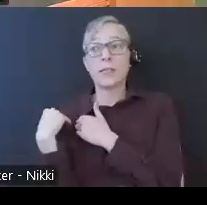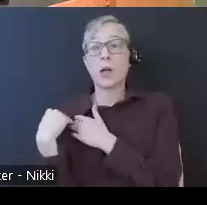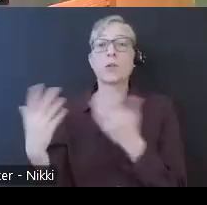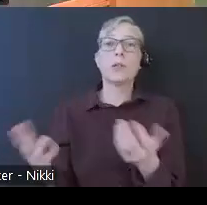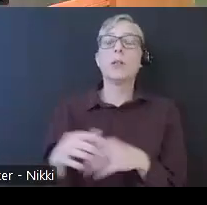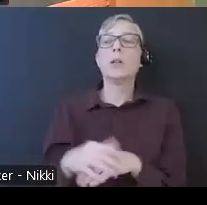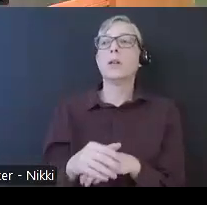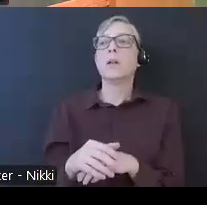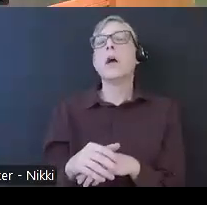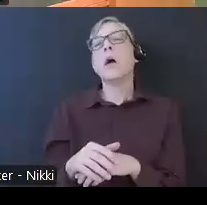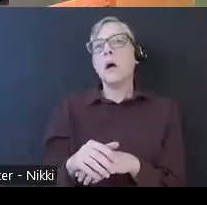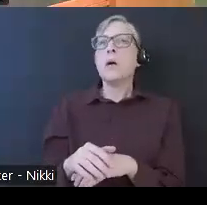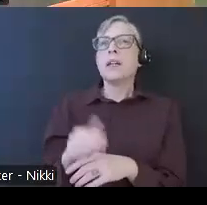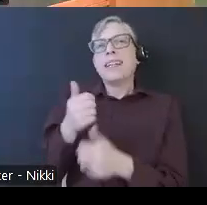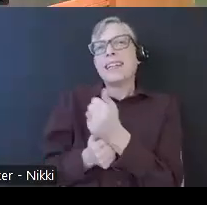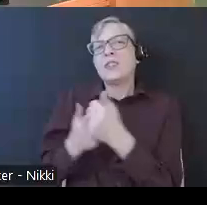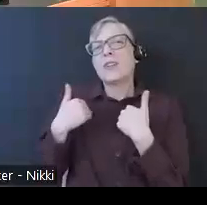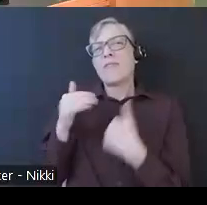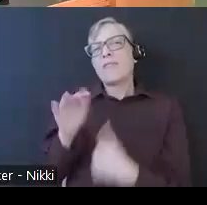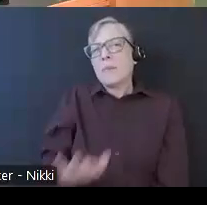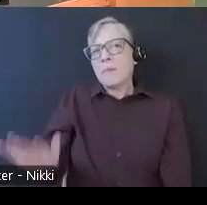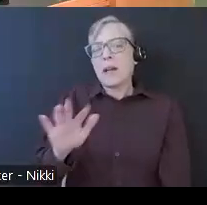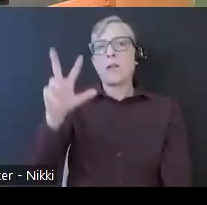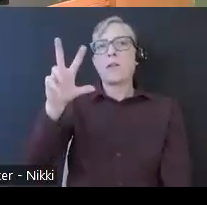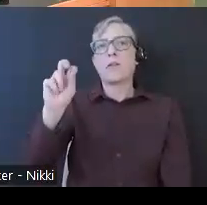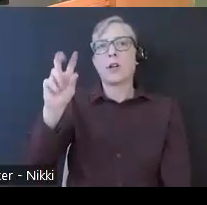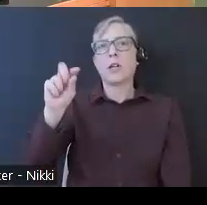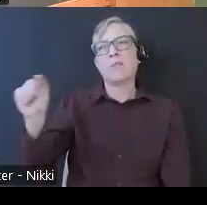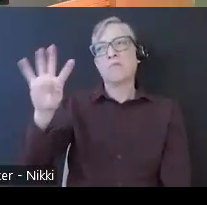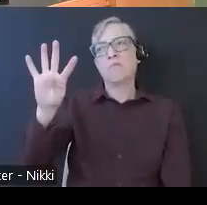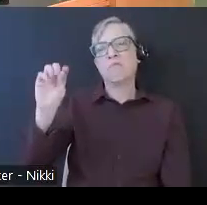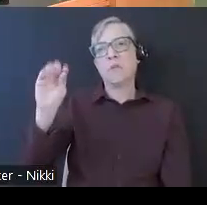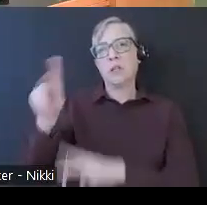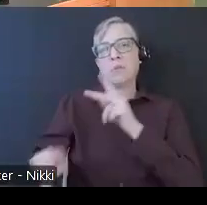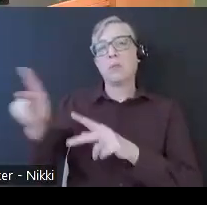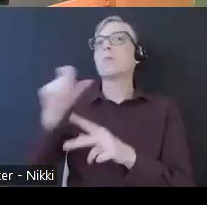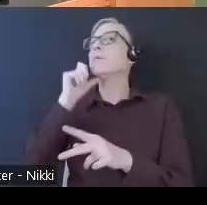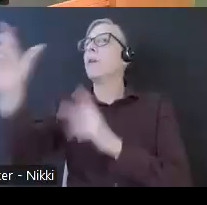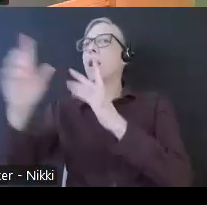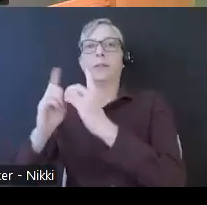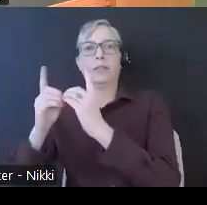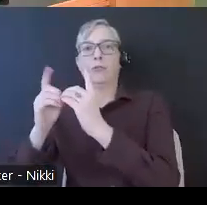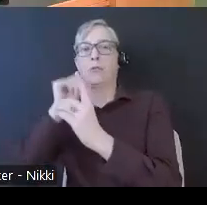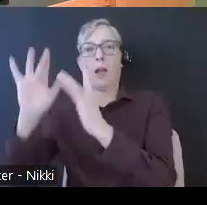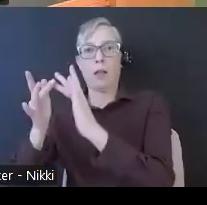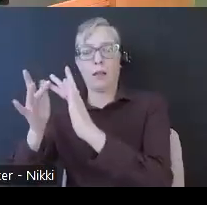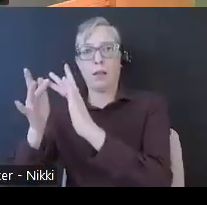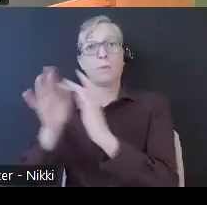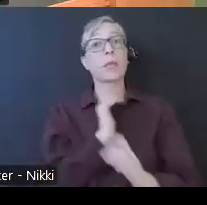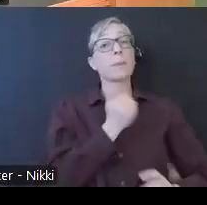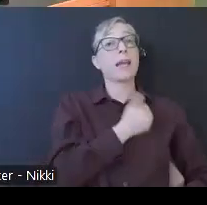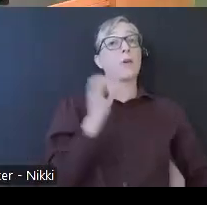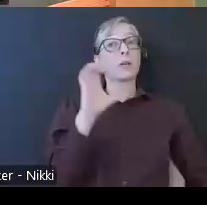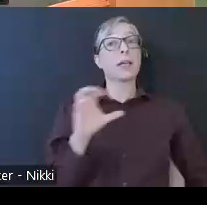30 to 40 people, non-digital, but our care manager care managers in our online treatment trial